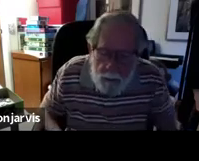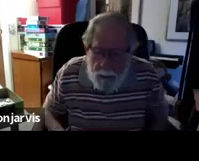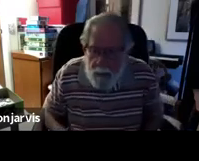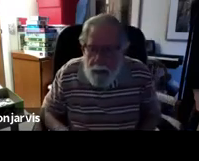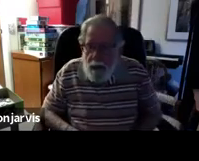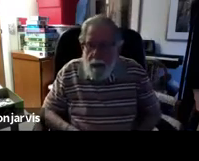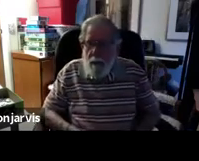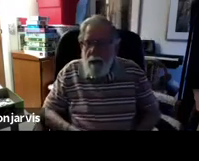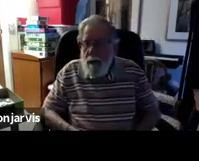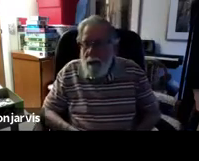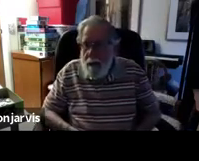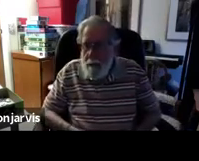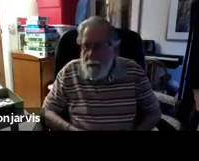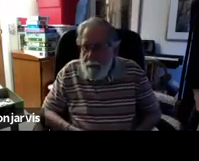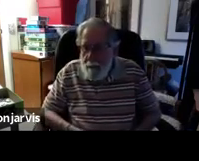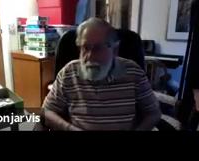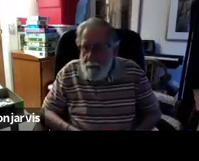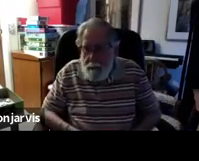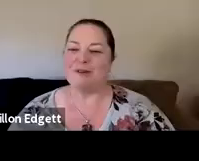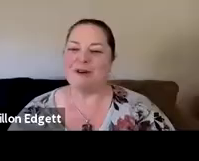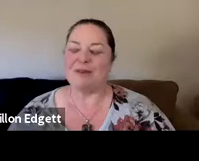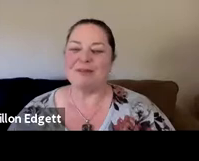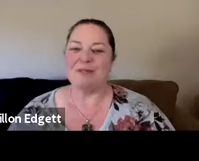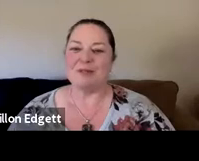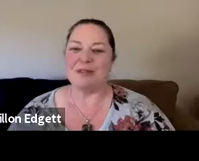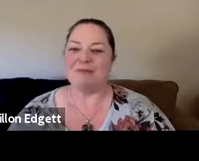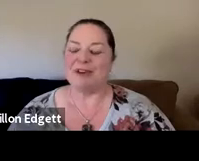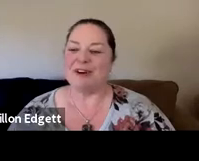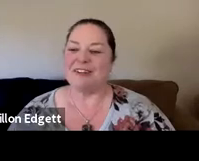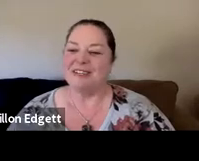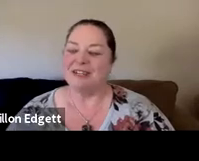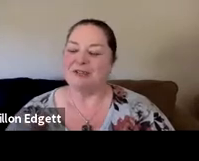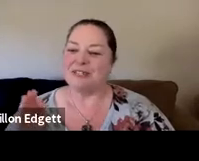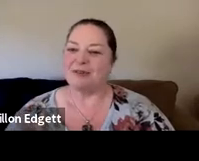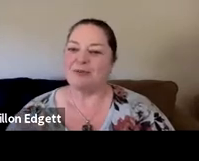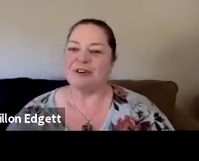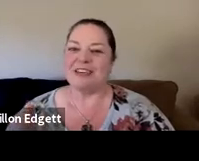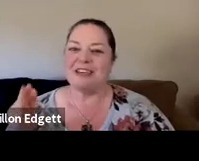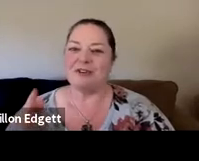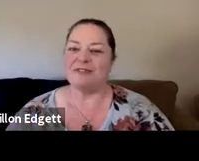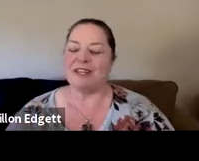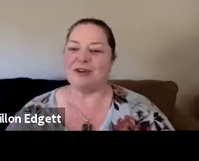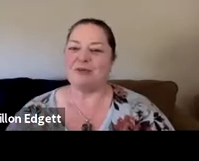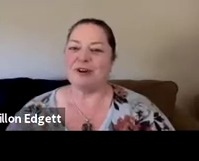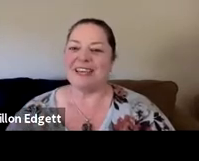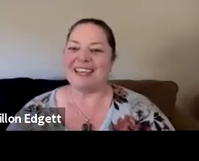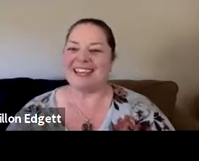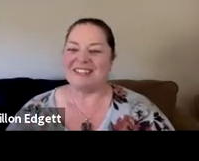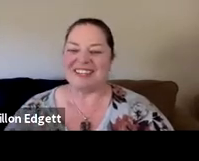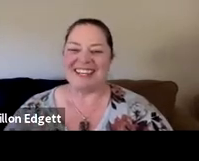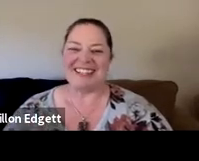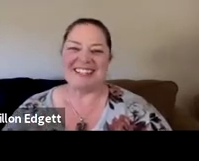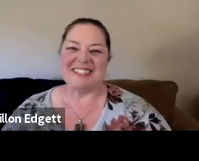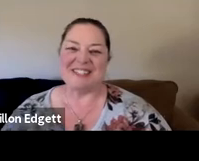Terrific. Great, thanks. You're very welcome. And I'm so glad we got your sound working, your video working,